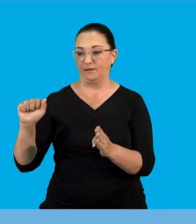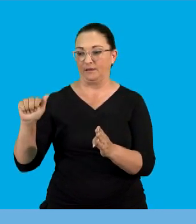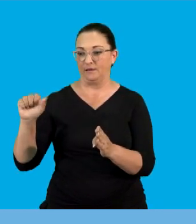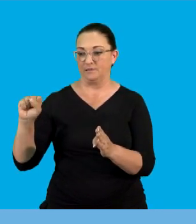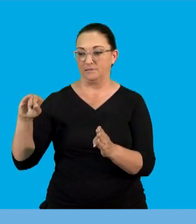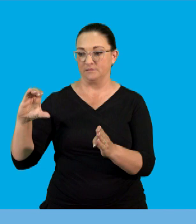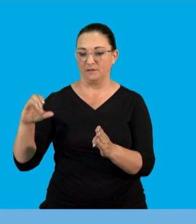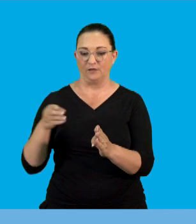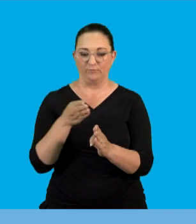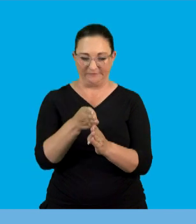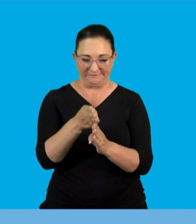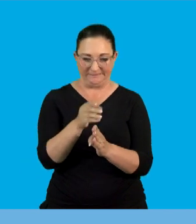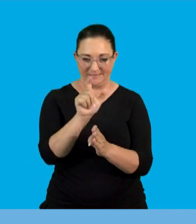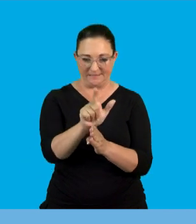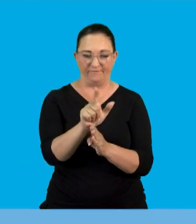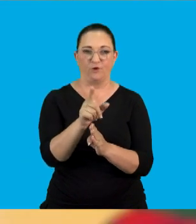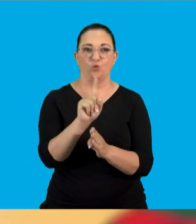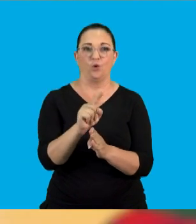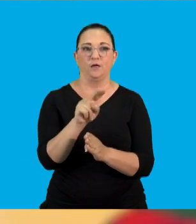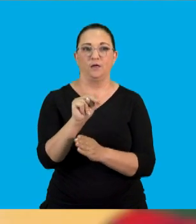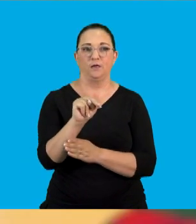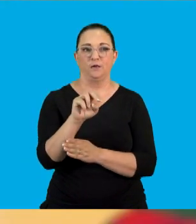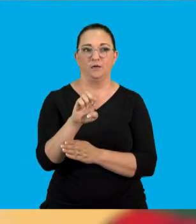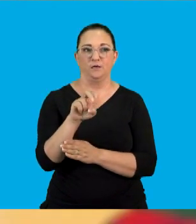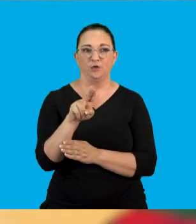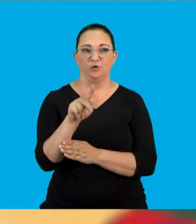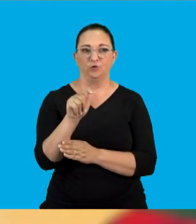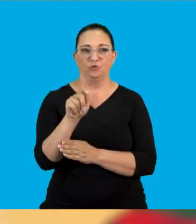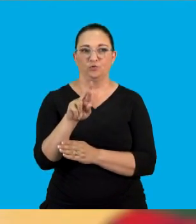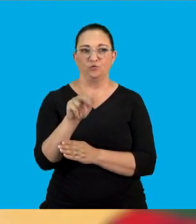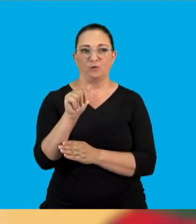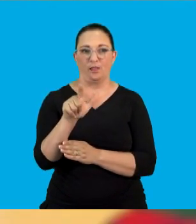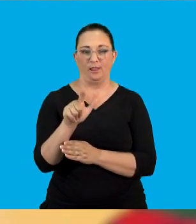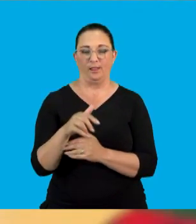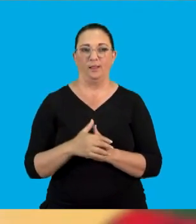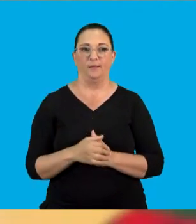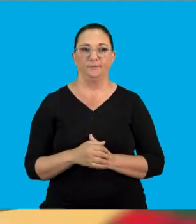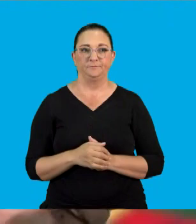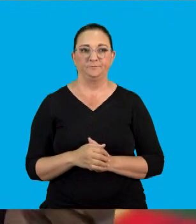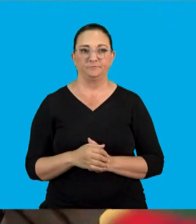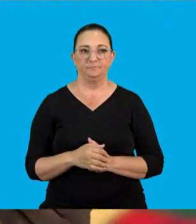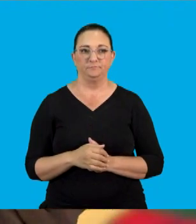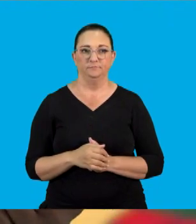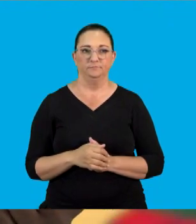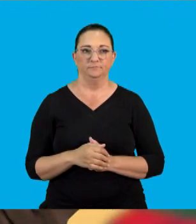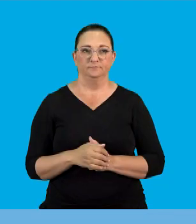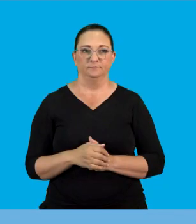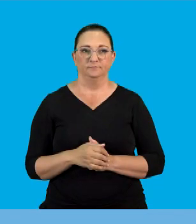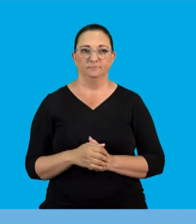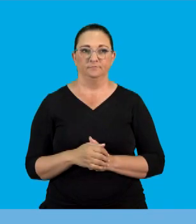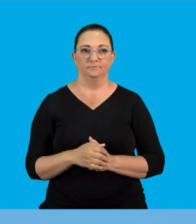to 7? We know less than 7, acidic, above 7, basic, then at 7, we have neutral